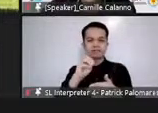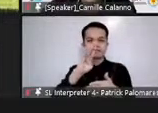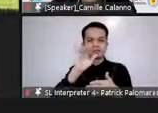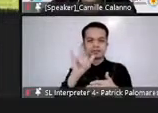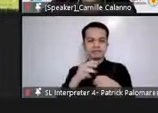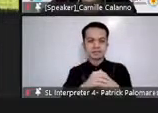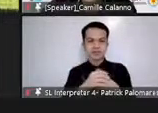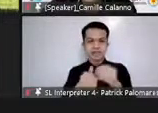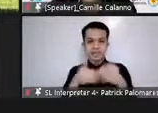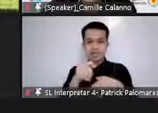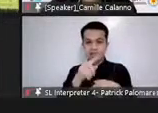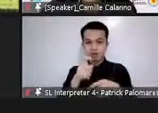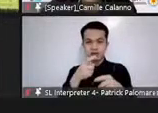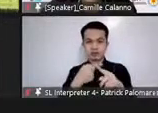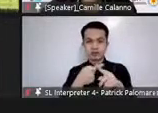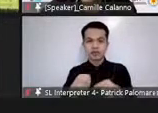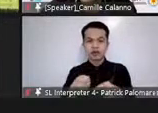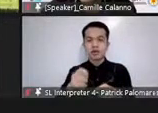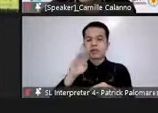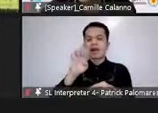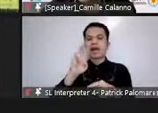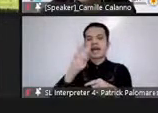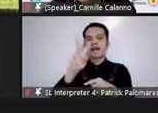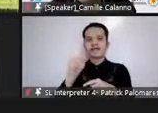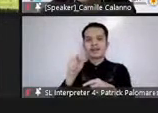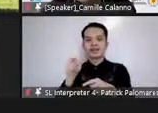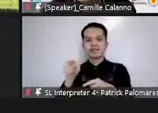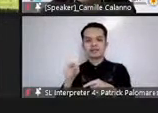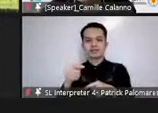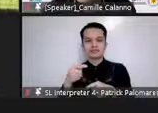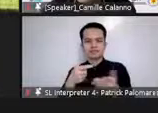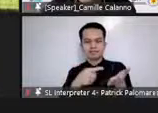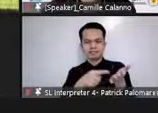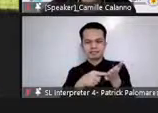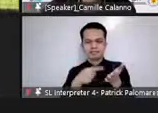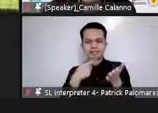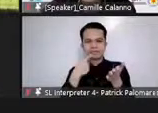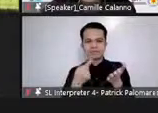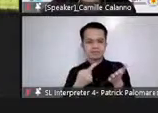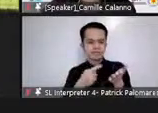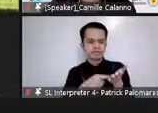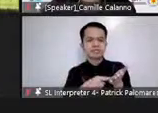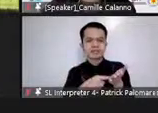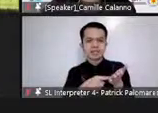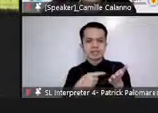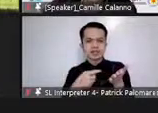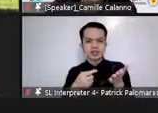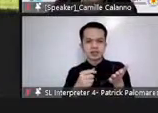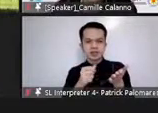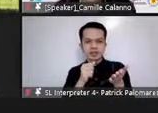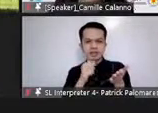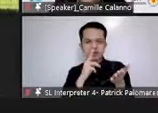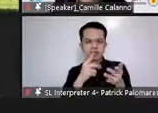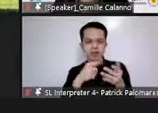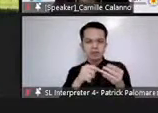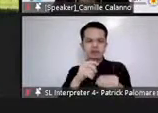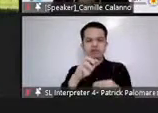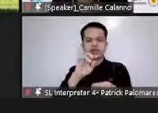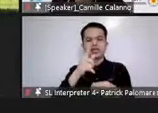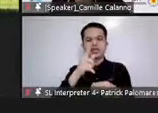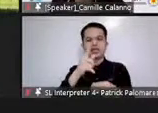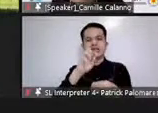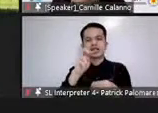Next question. This is from Ms. Eva Teodora Sison. So I'm not sure if I missed any info on the galleon trade and